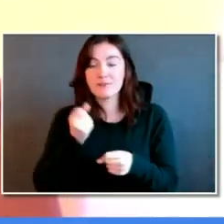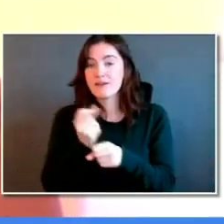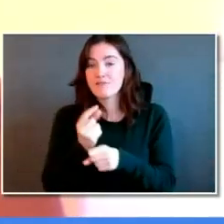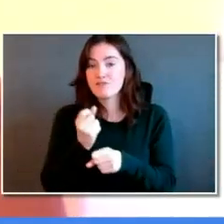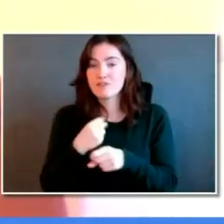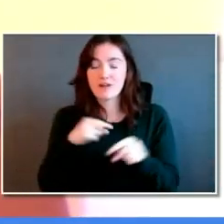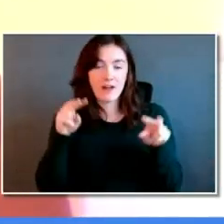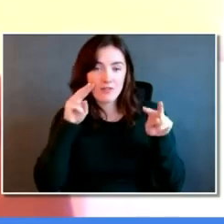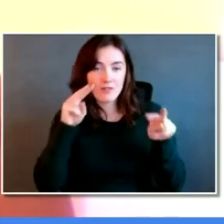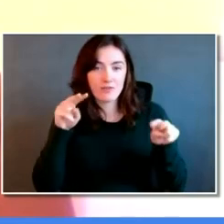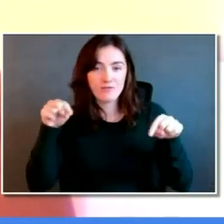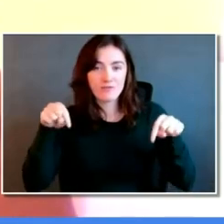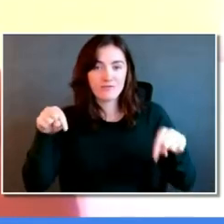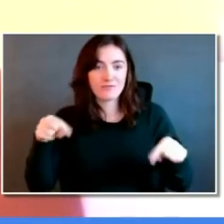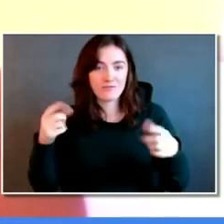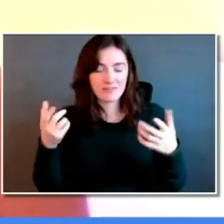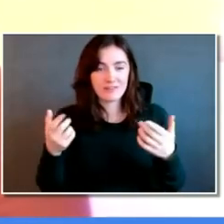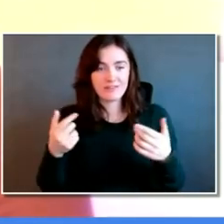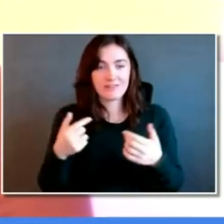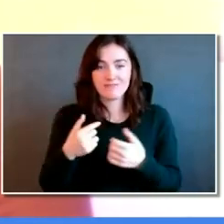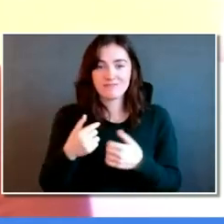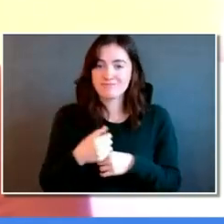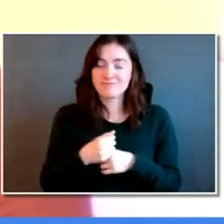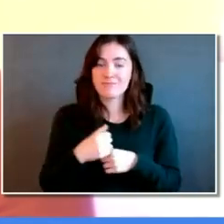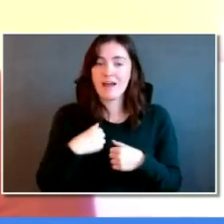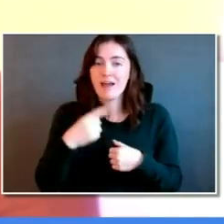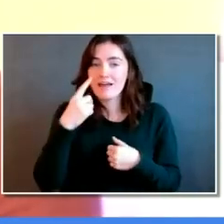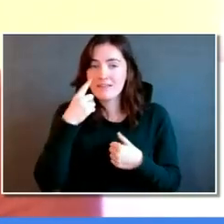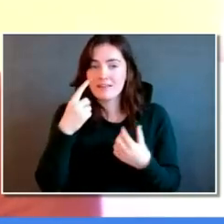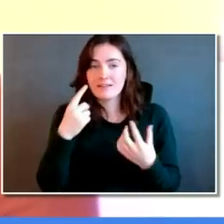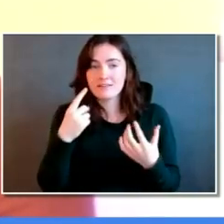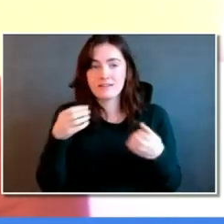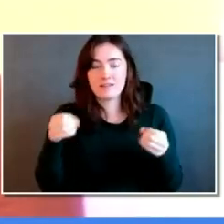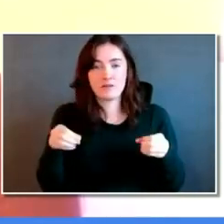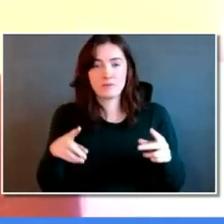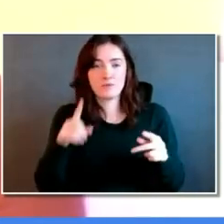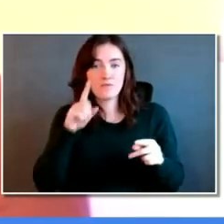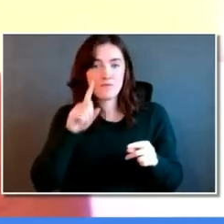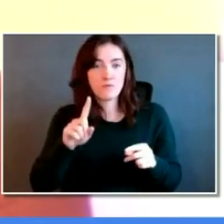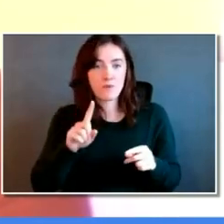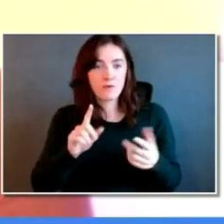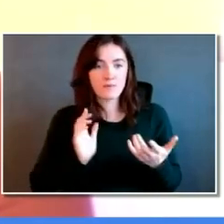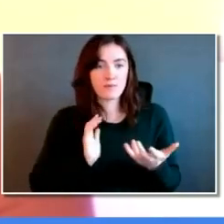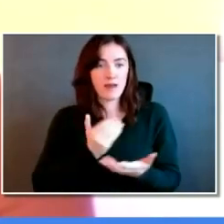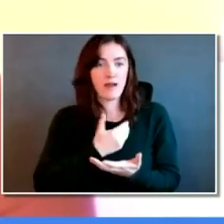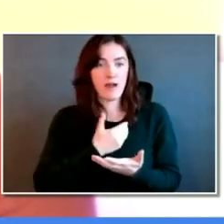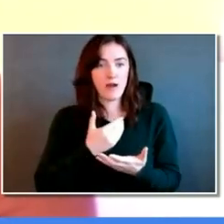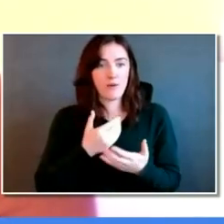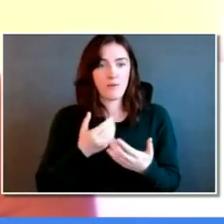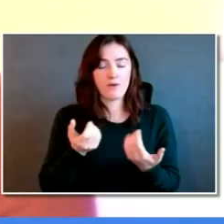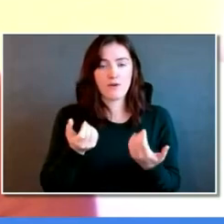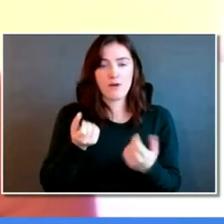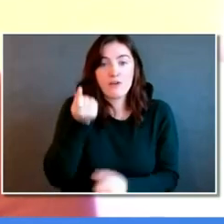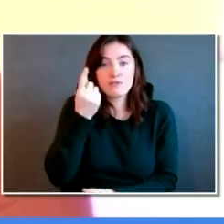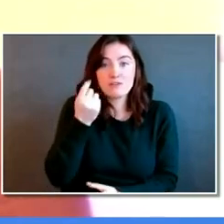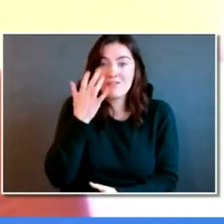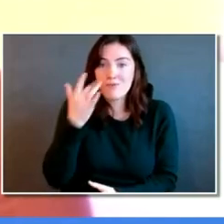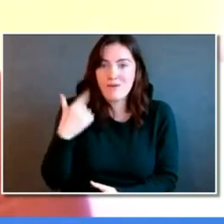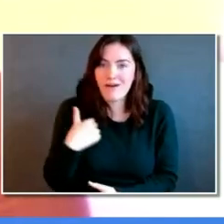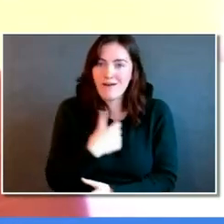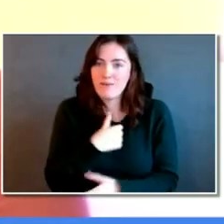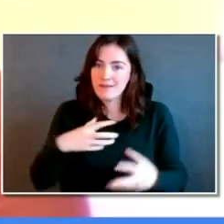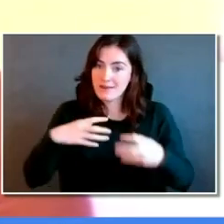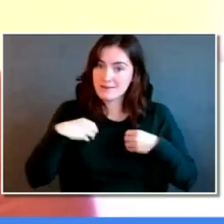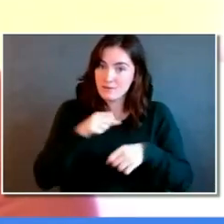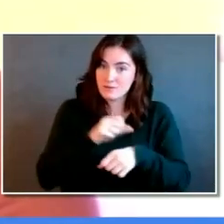chance for us to renew what we took jobs in the community college system to do in the first place. And I'm speaking to